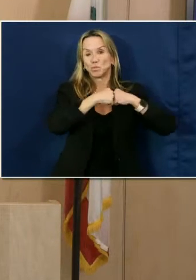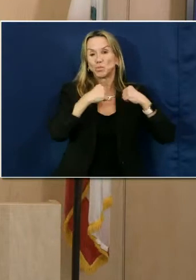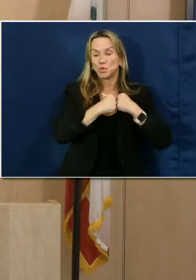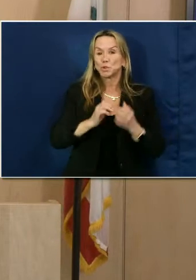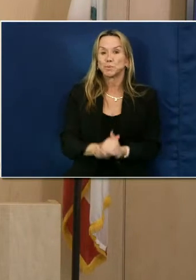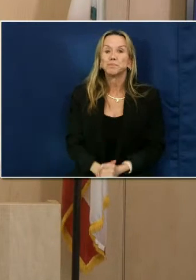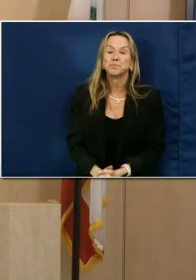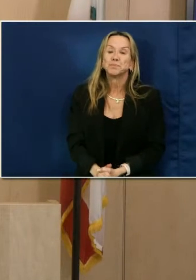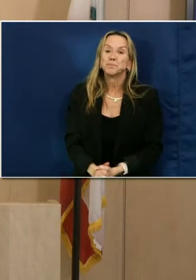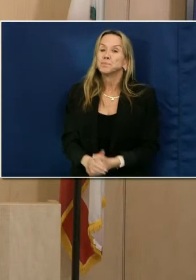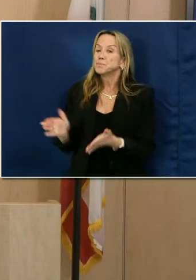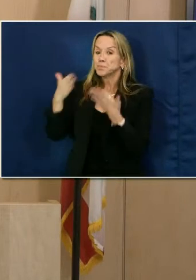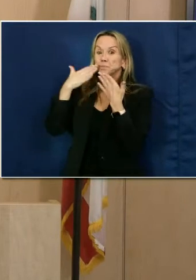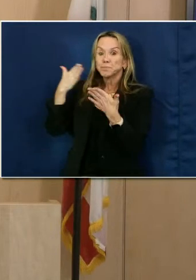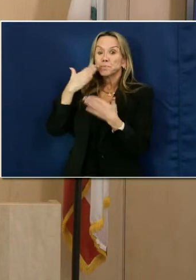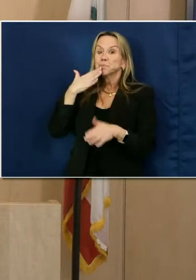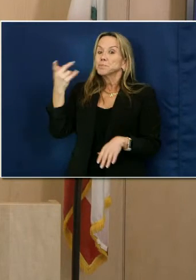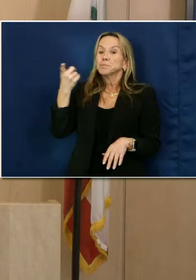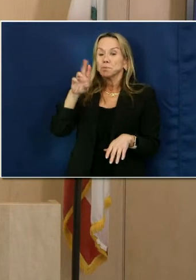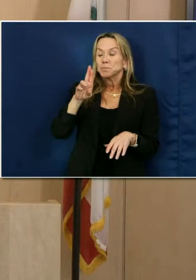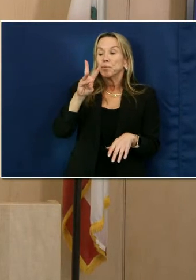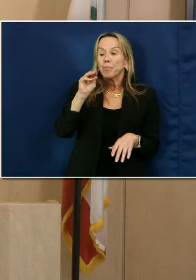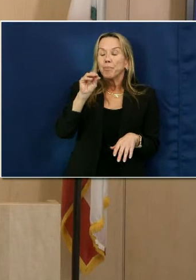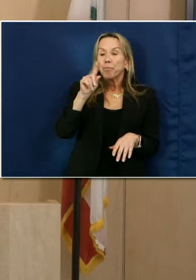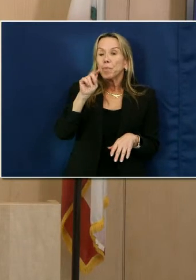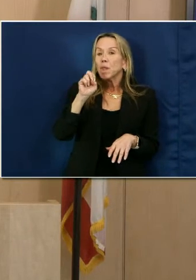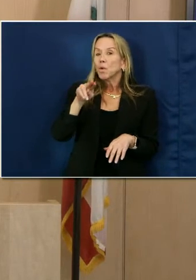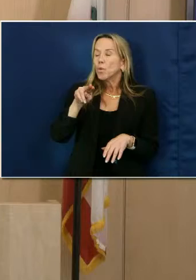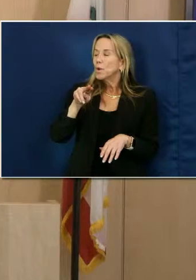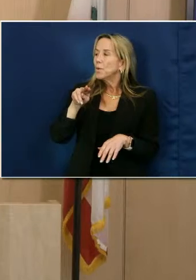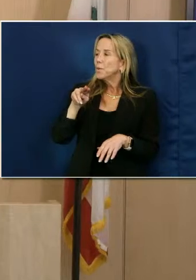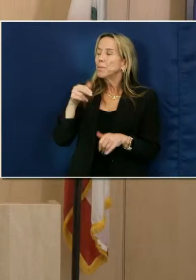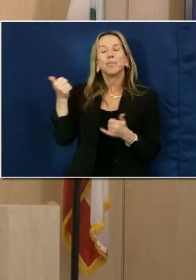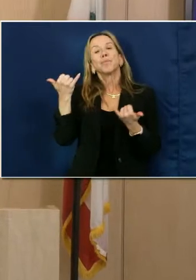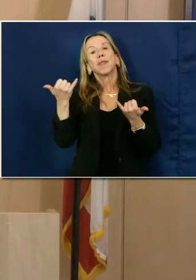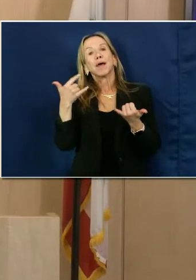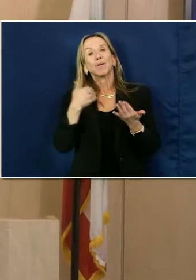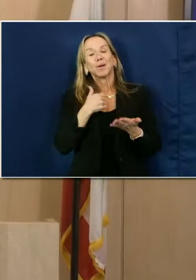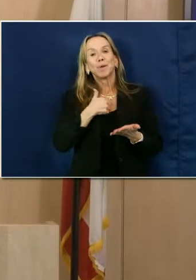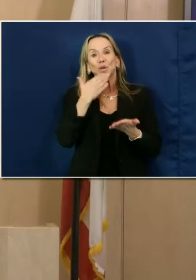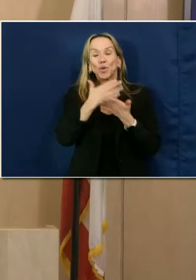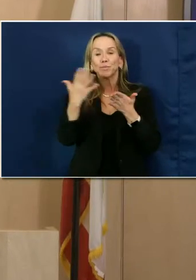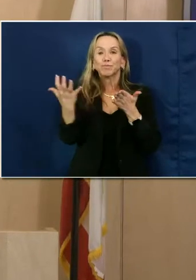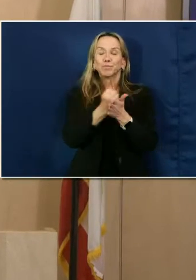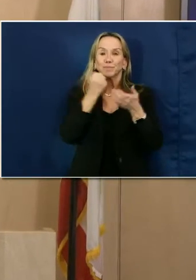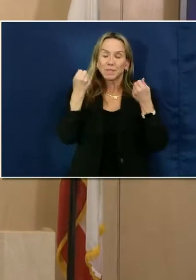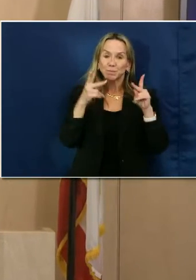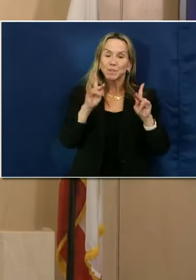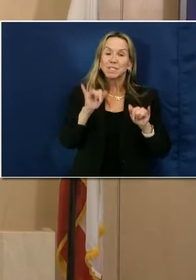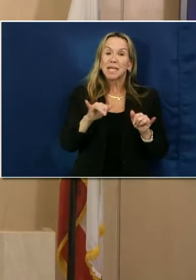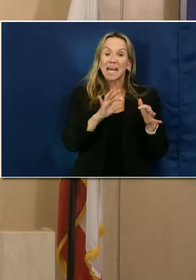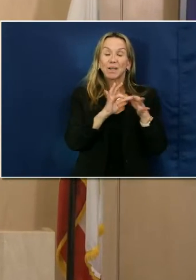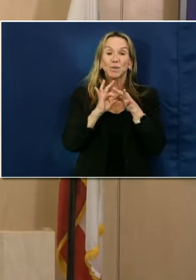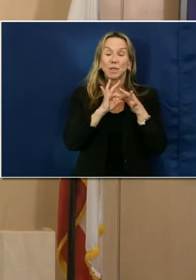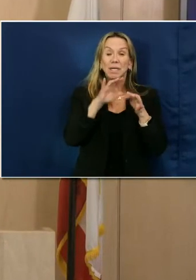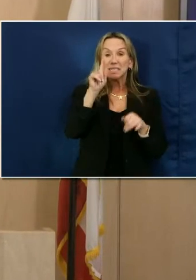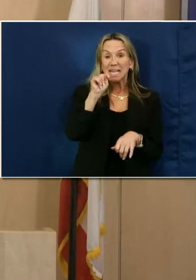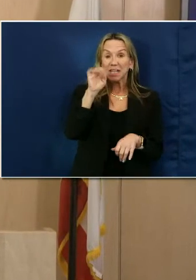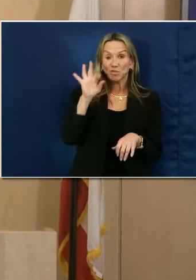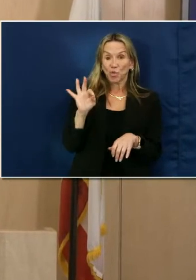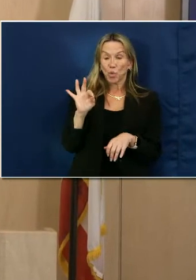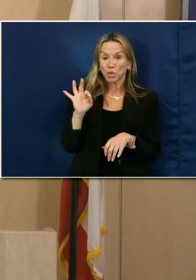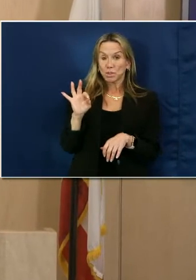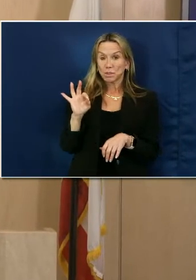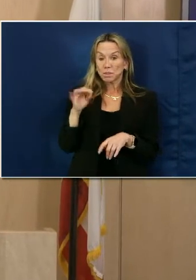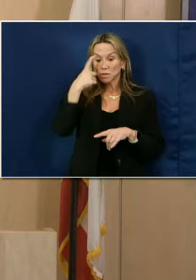Yes, thanks, Dr. Wooten. It gives me an opportunity to say that our local unified task force looking at the border